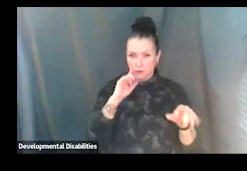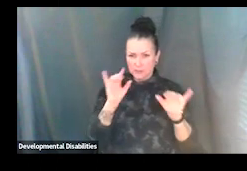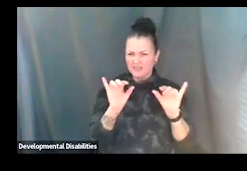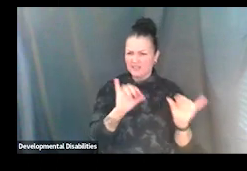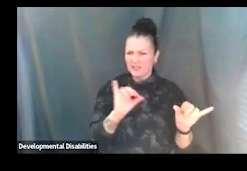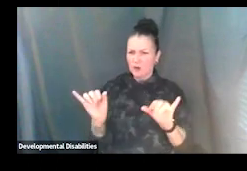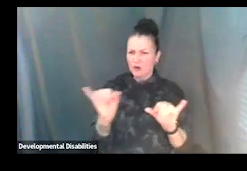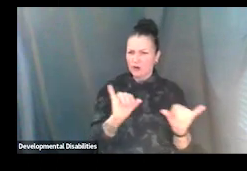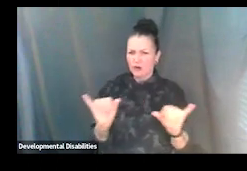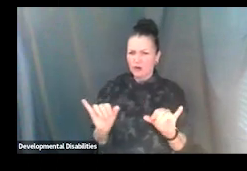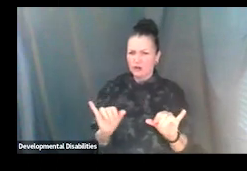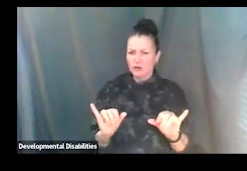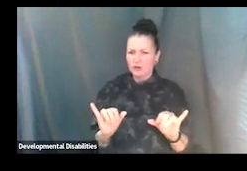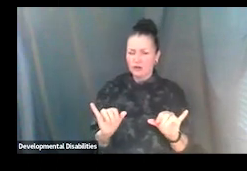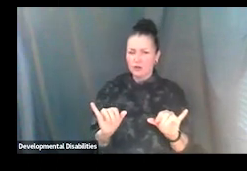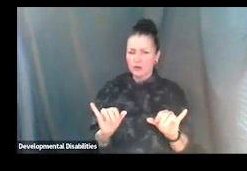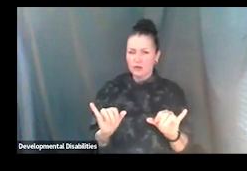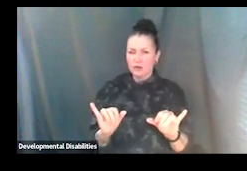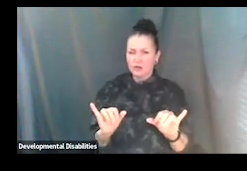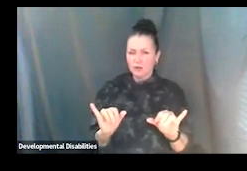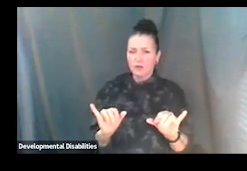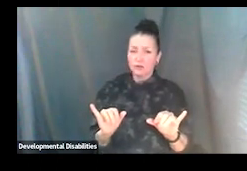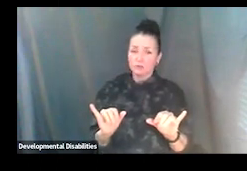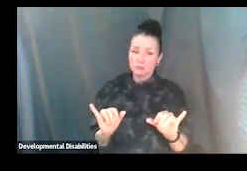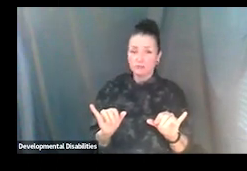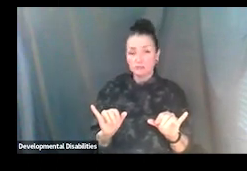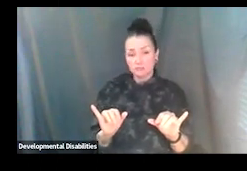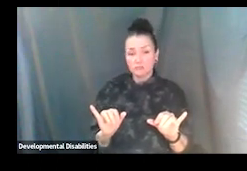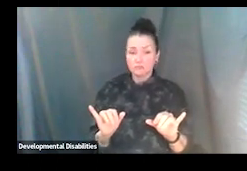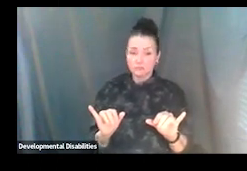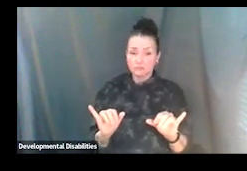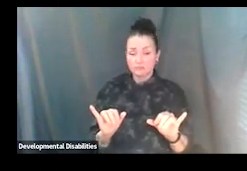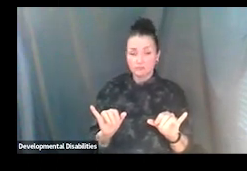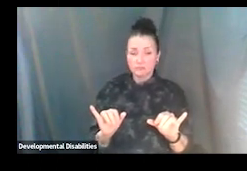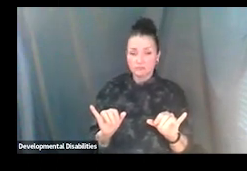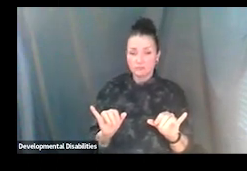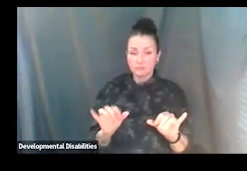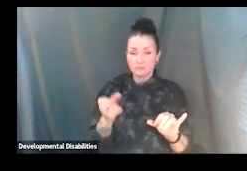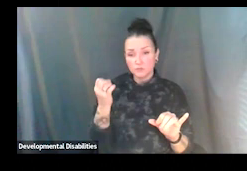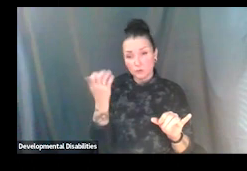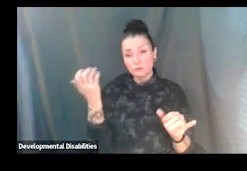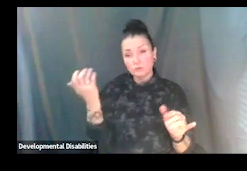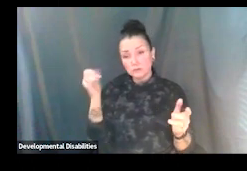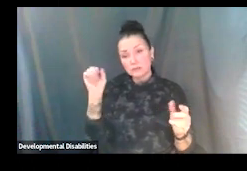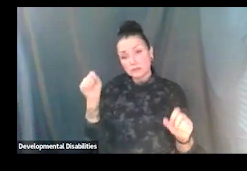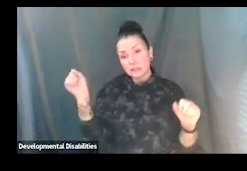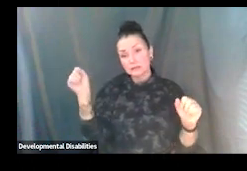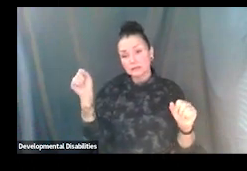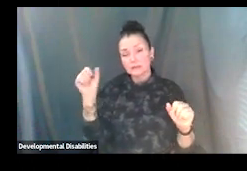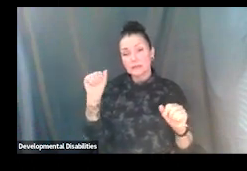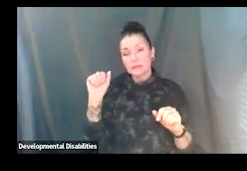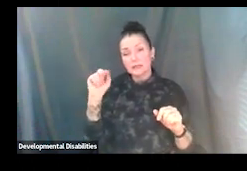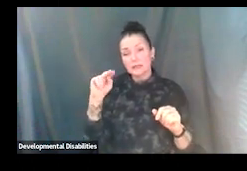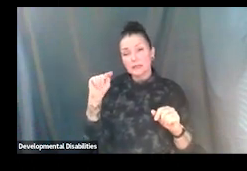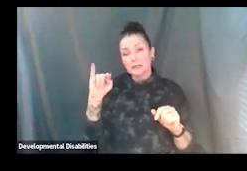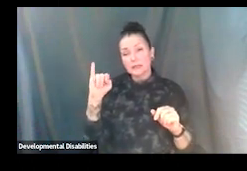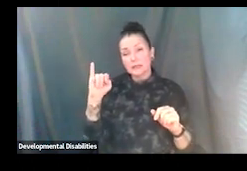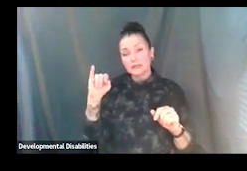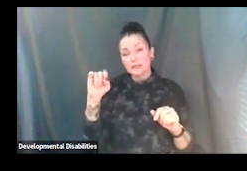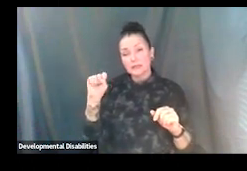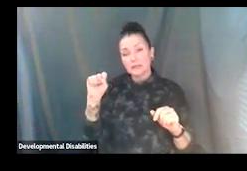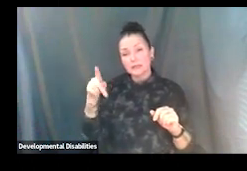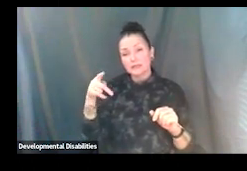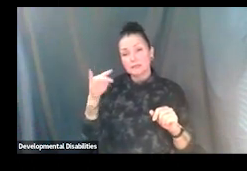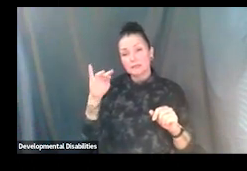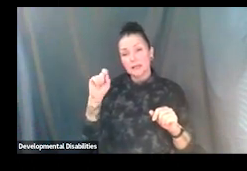similar actually. And certainly we know that antipsychotics can help with ADHD in and of themselves. They don't tend to be used much purely for that